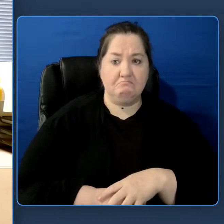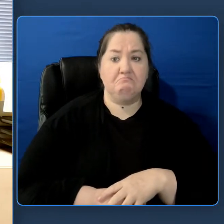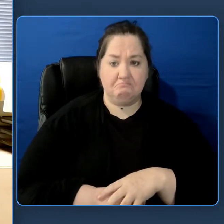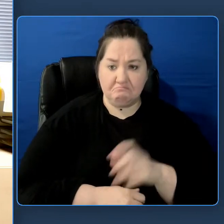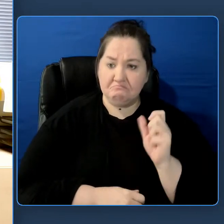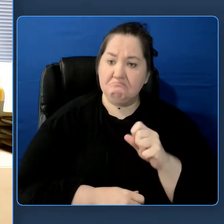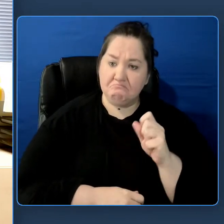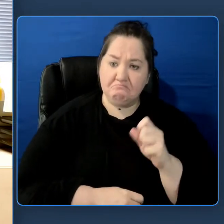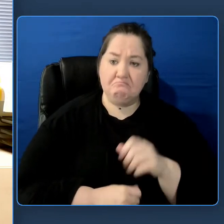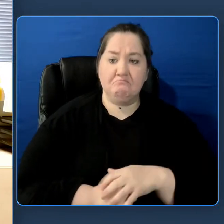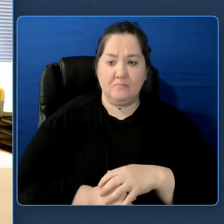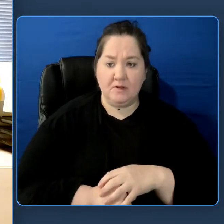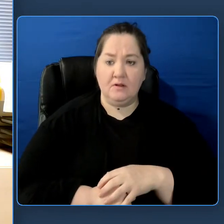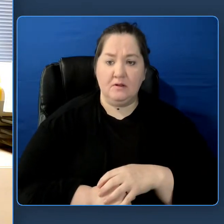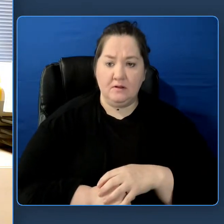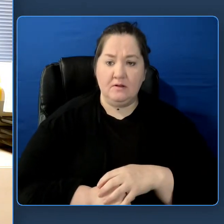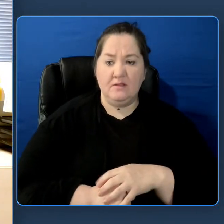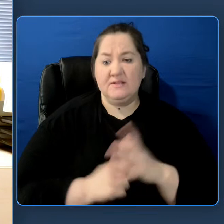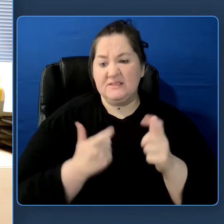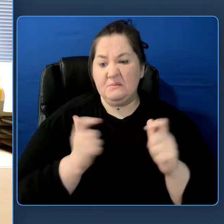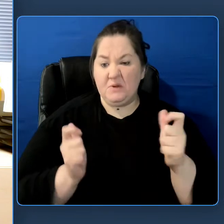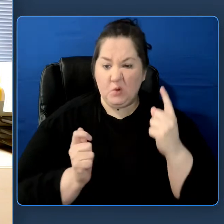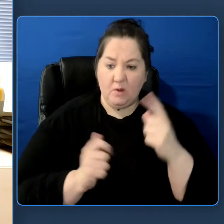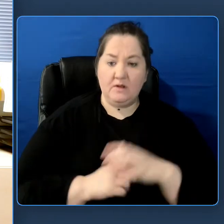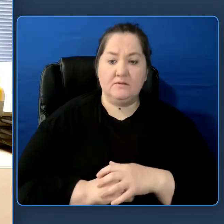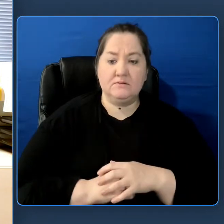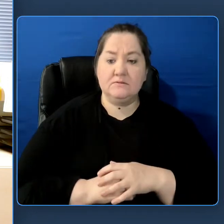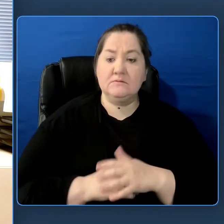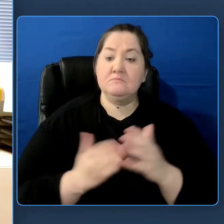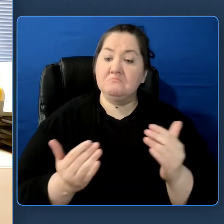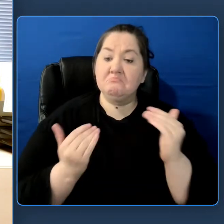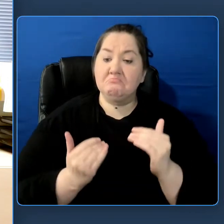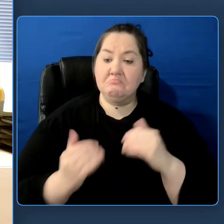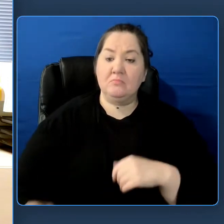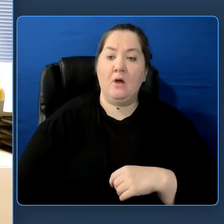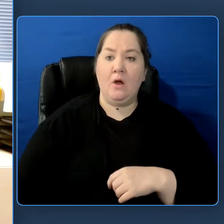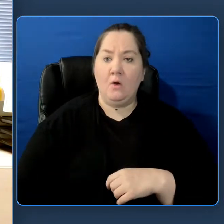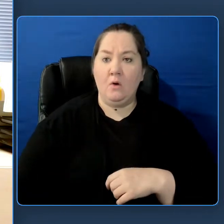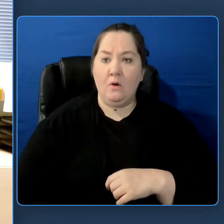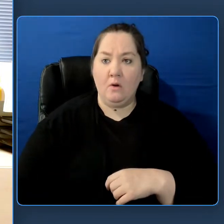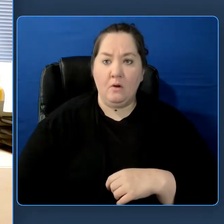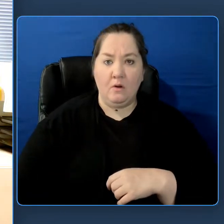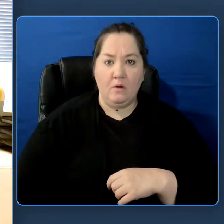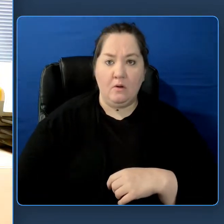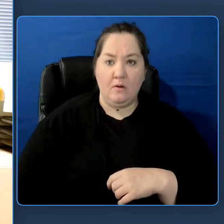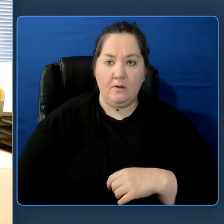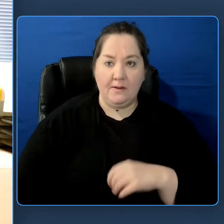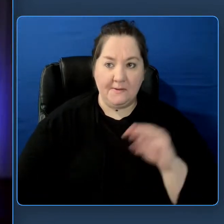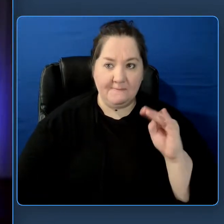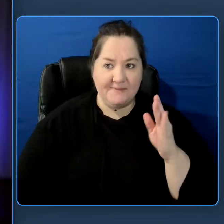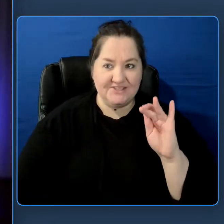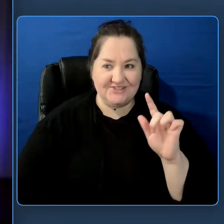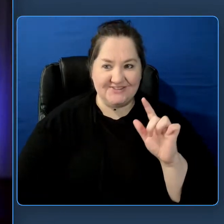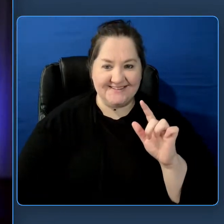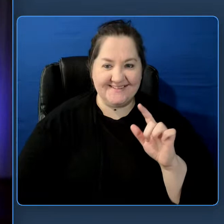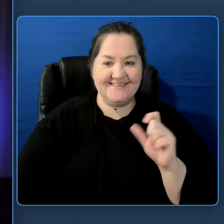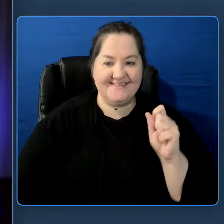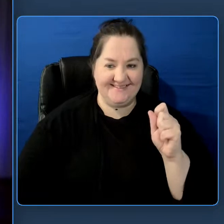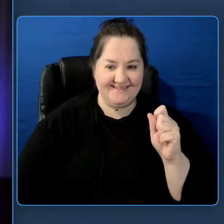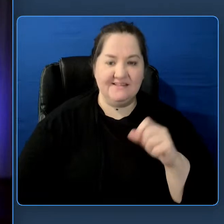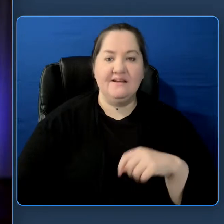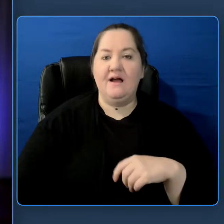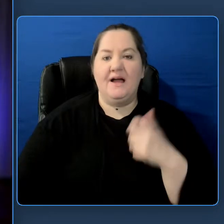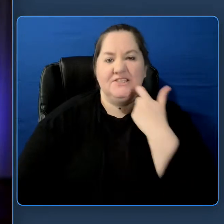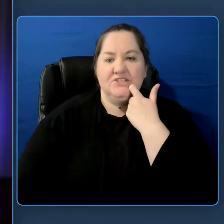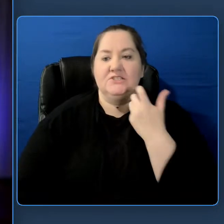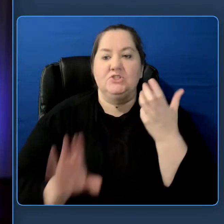So yeah, that's kind of some of the big ones. Let's go to our next. Oh, you wanted to come back again, Mitchell? Yeah, sorry about, I just